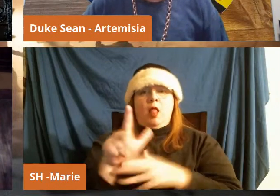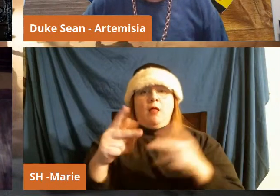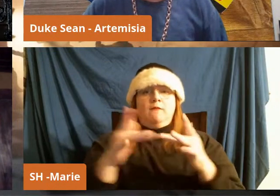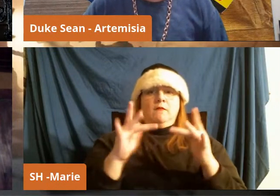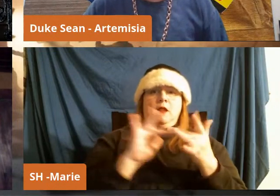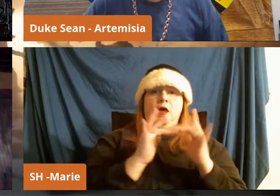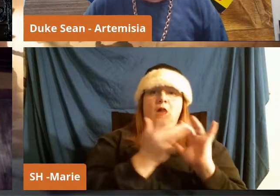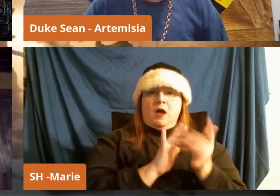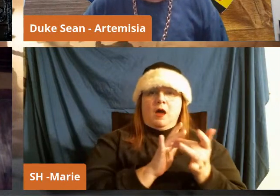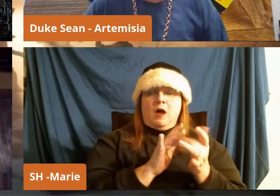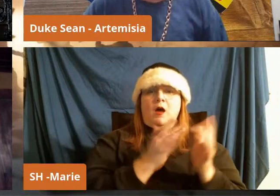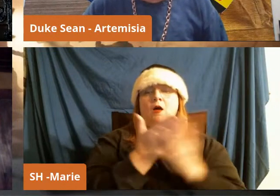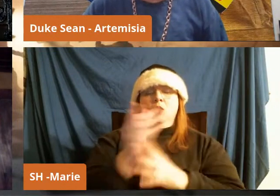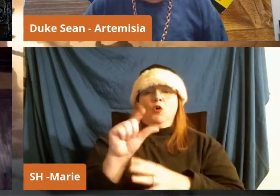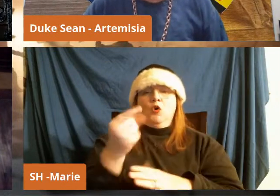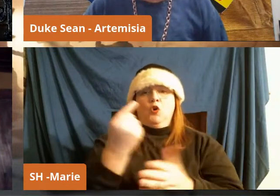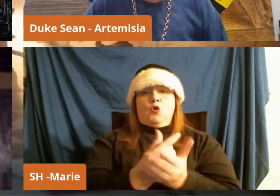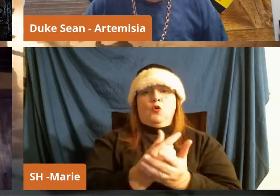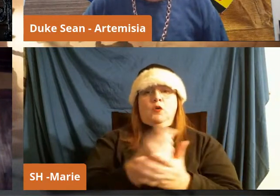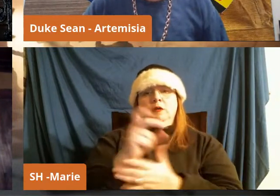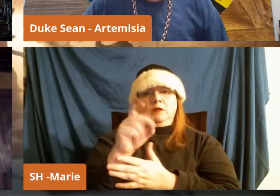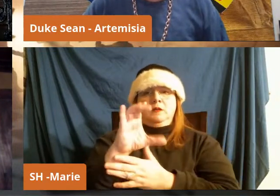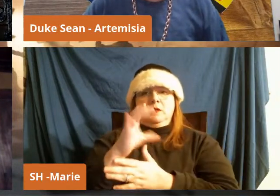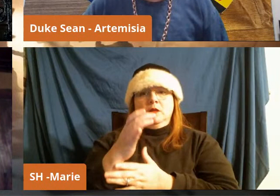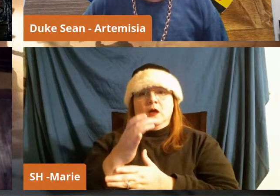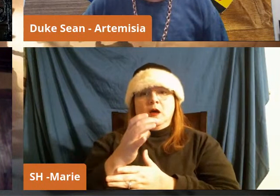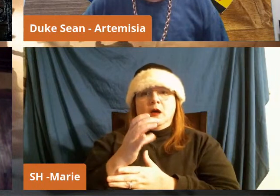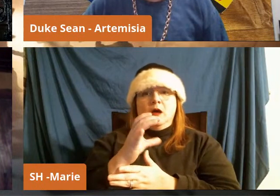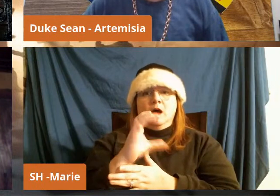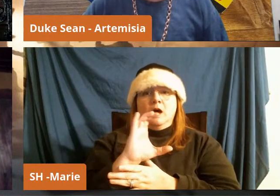was all through Google Docs, and